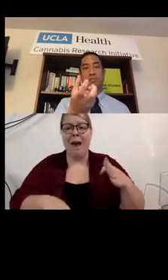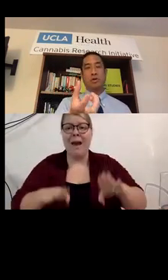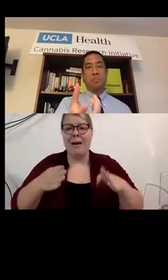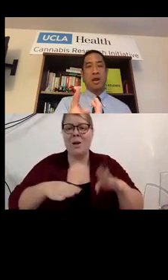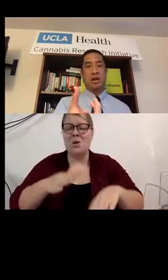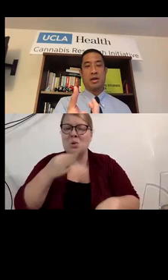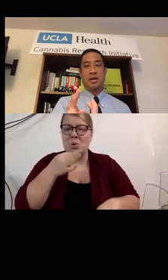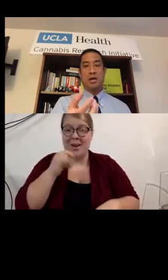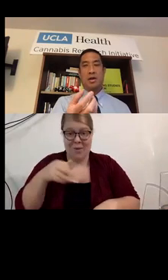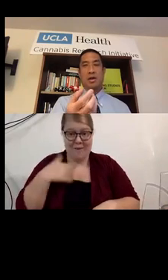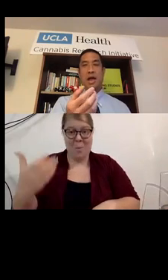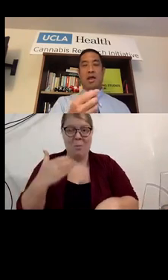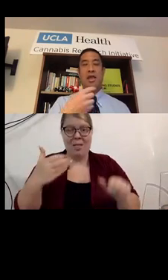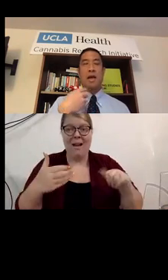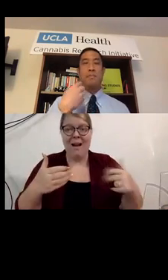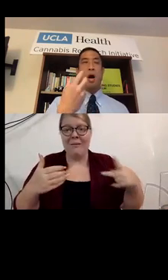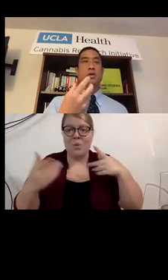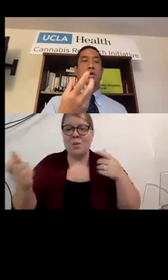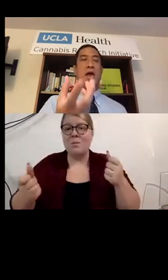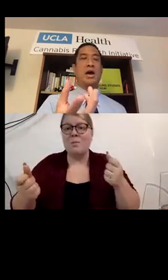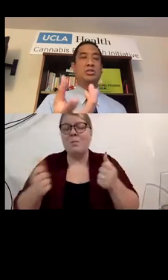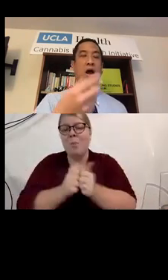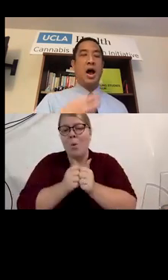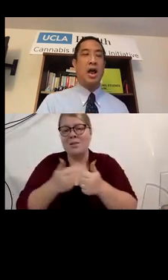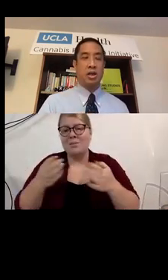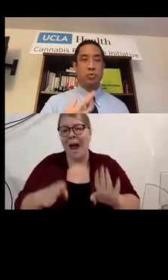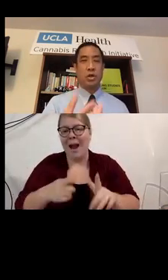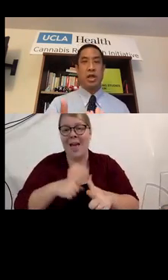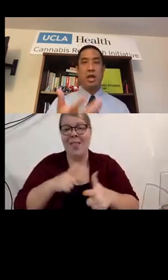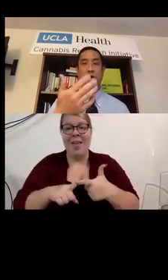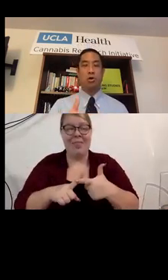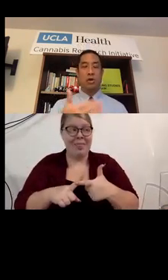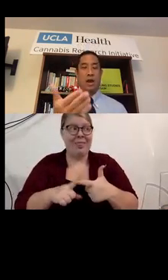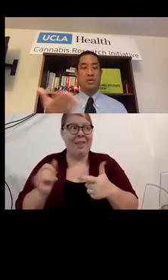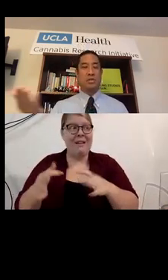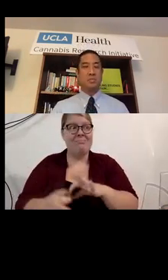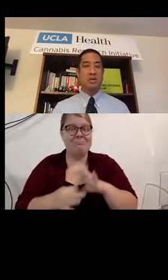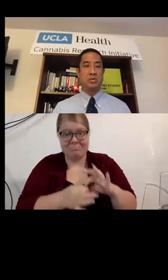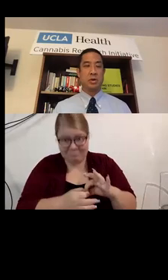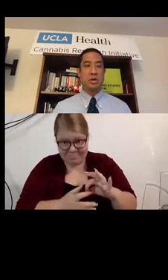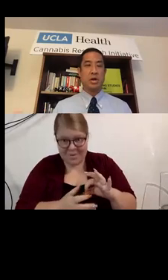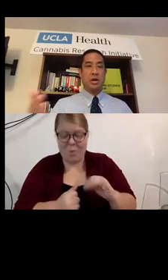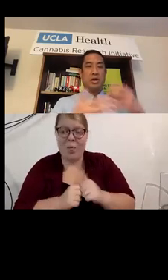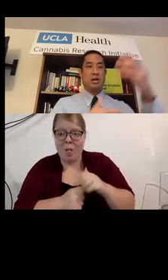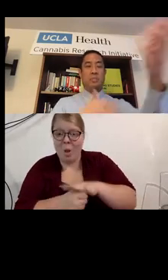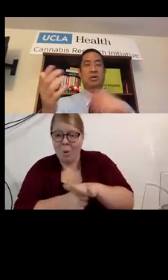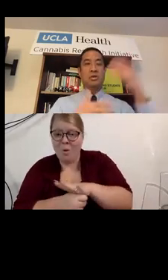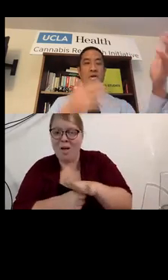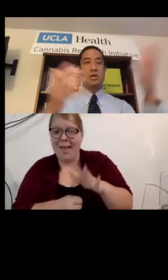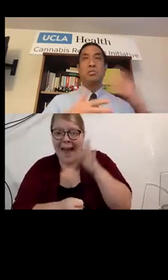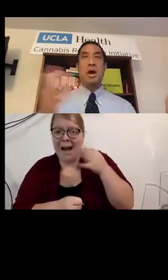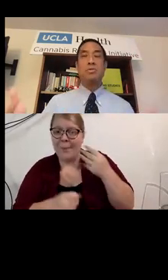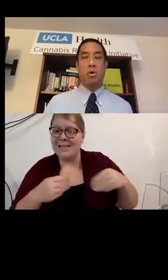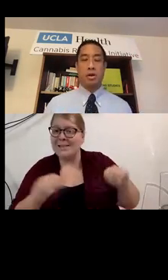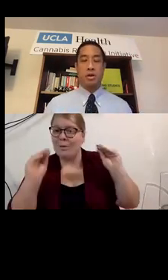for sports betting, and then that also has tie-ins with a local cannabis dispensary, the